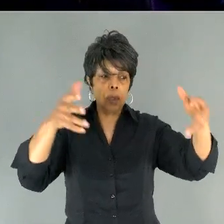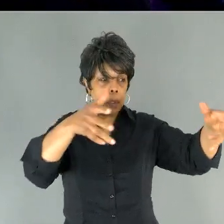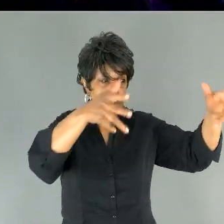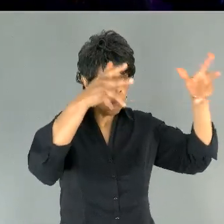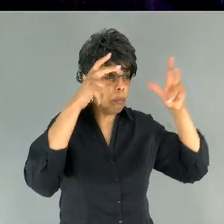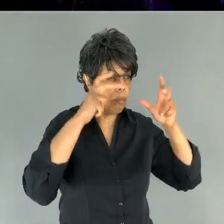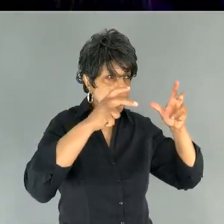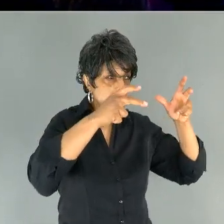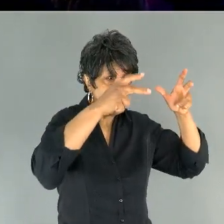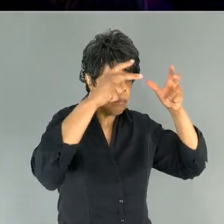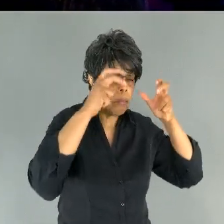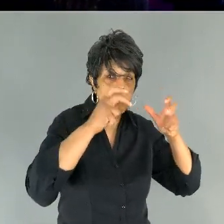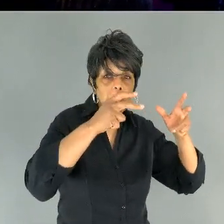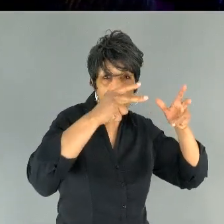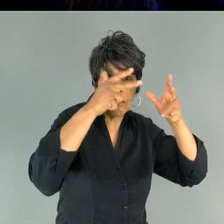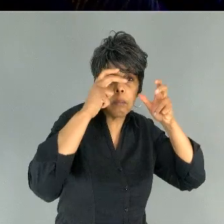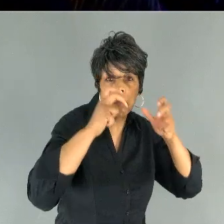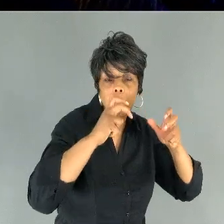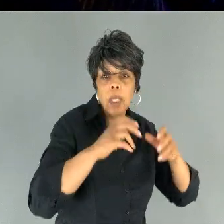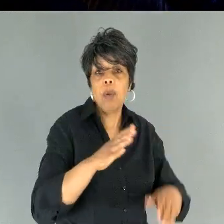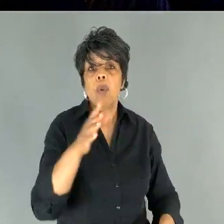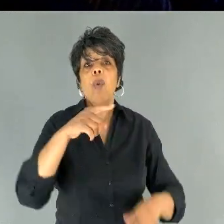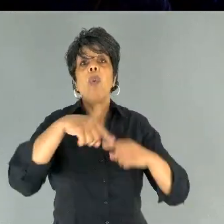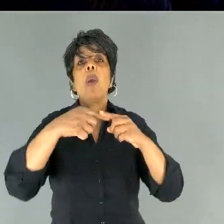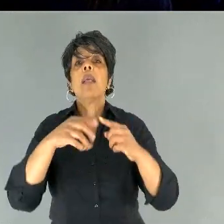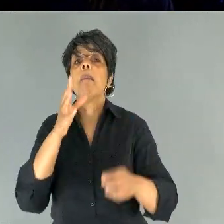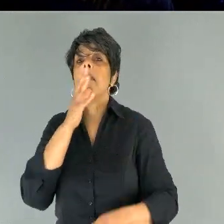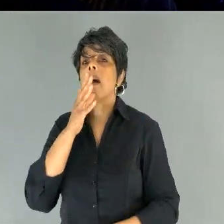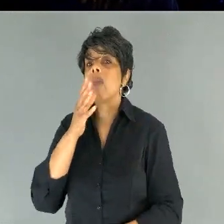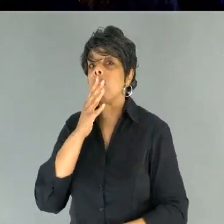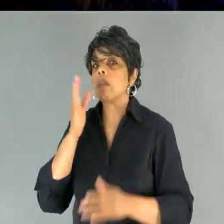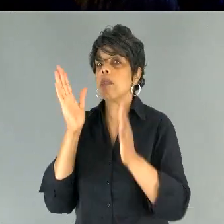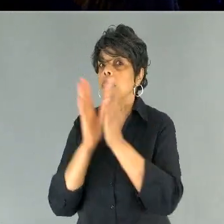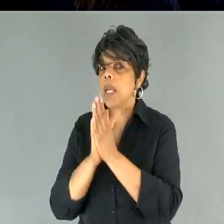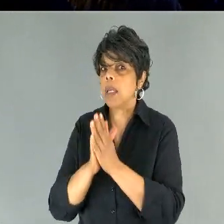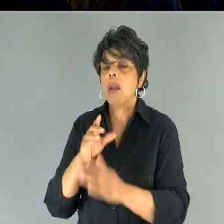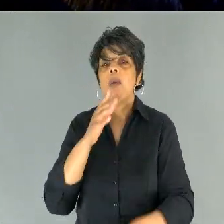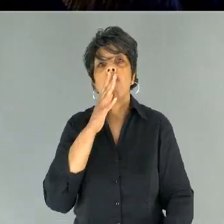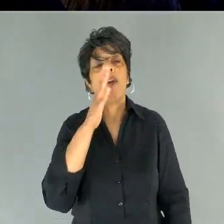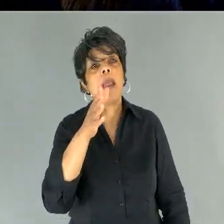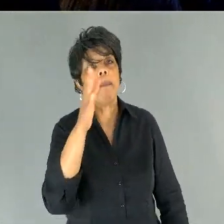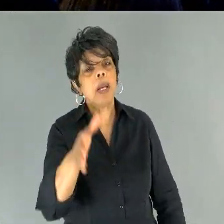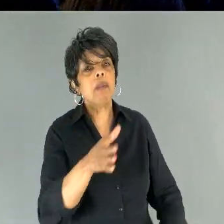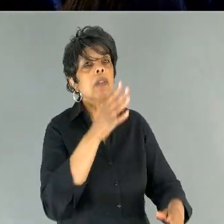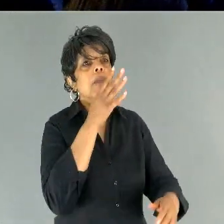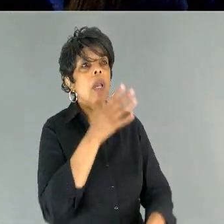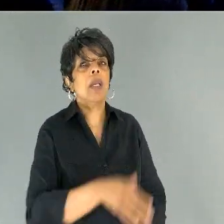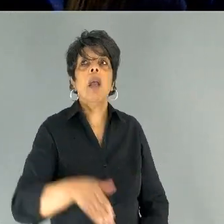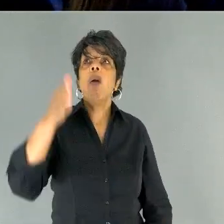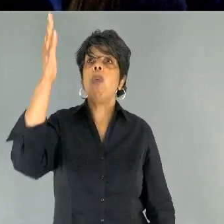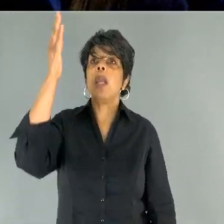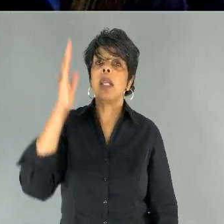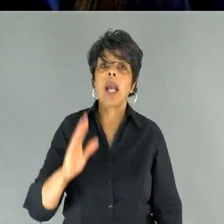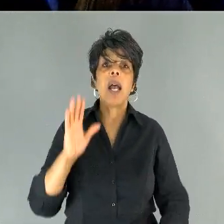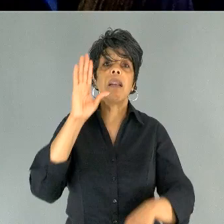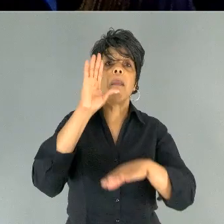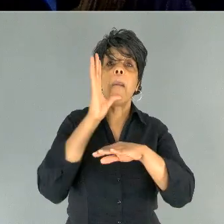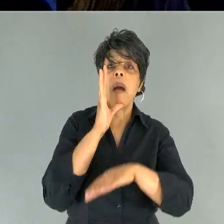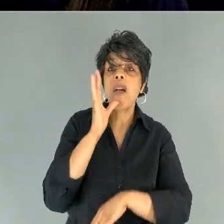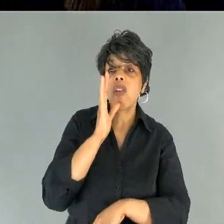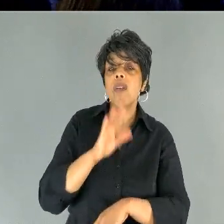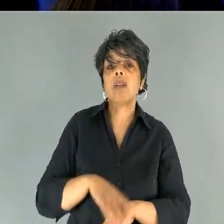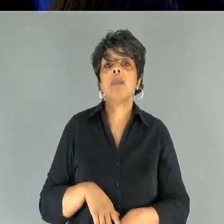of your heart. When mothers pray, when grandmothers pray, when godmothers pray,